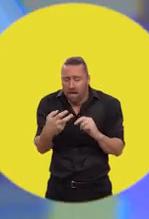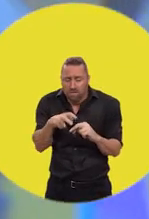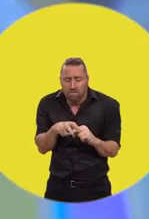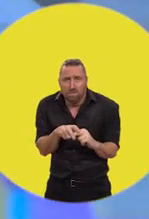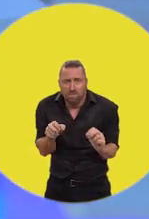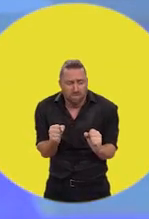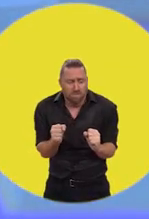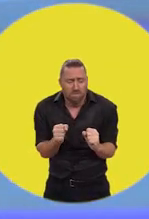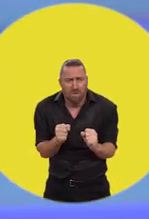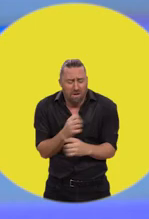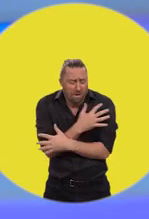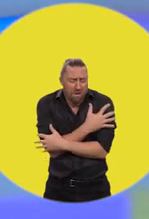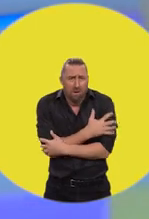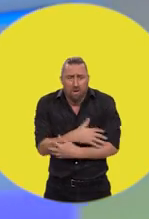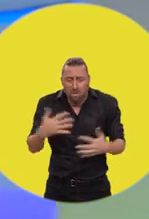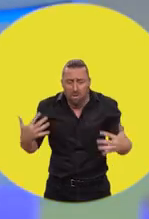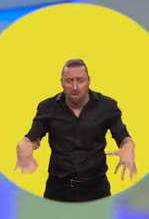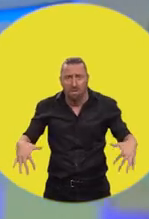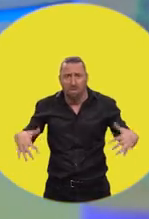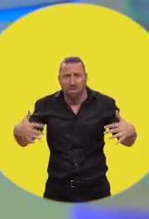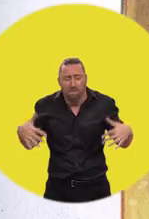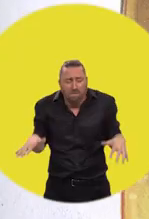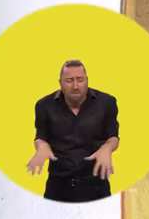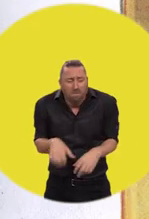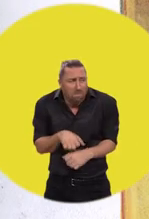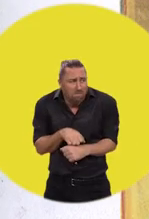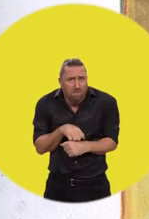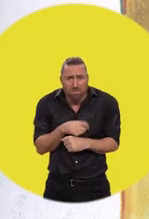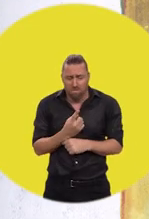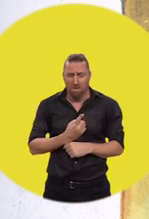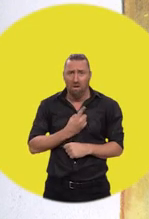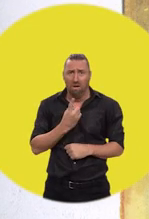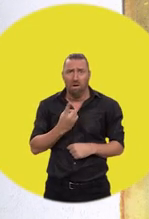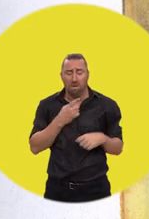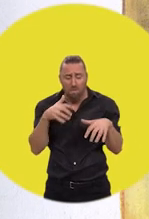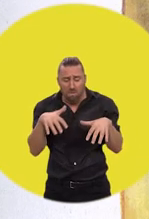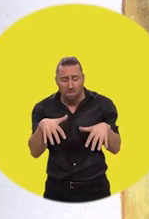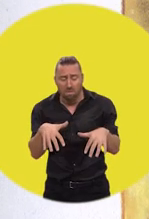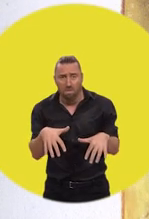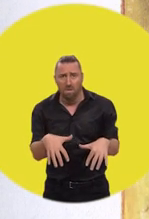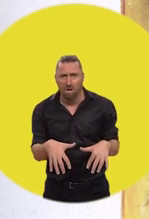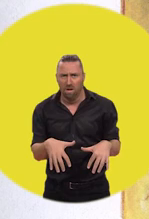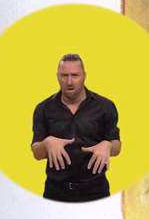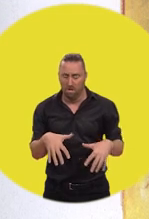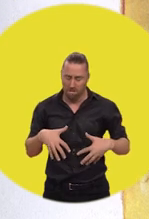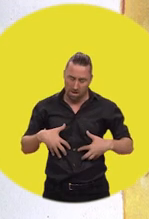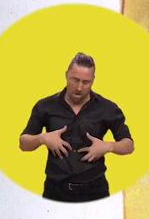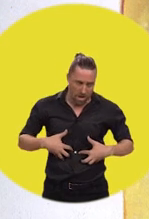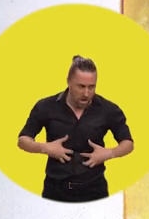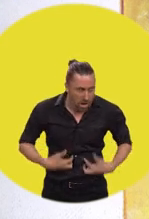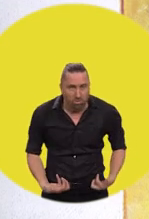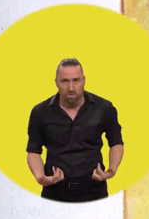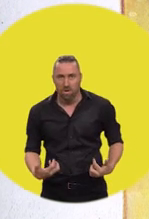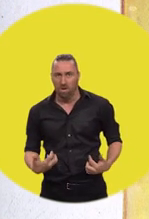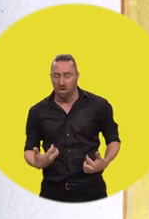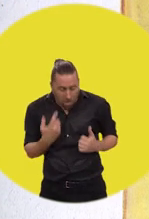stiff and sore and all alone and very hungry. Scratching about